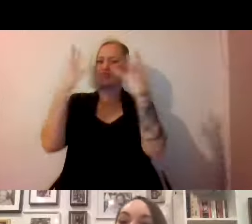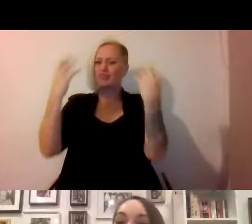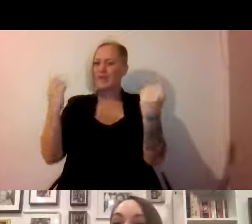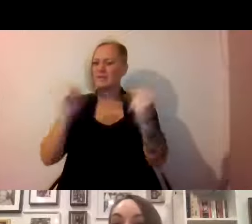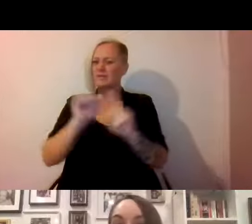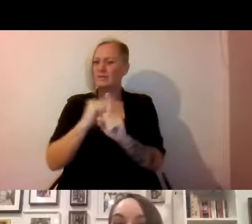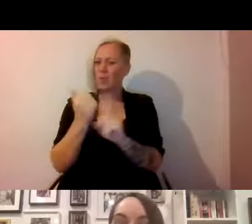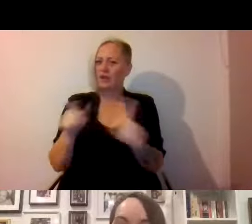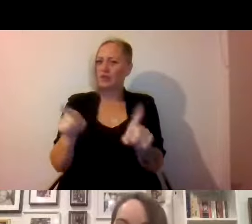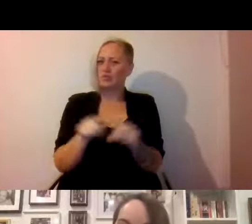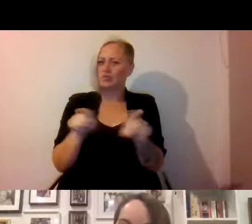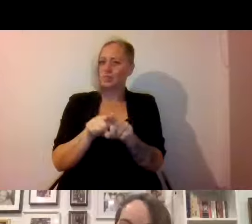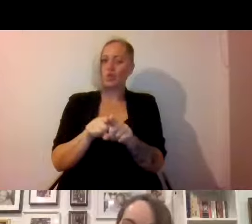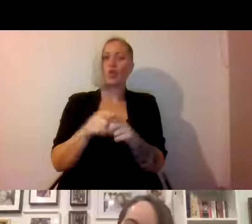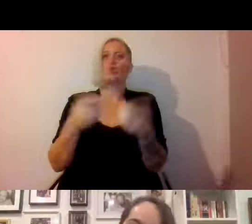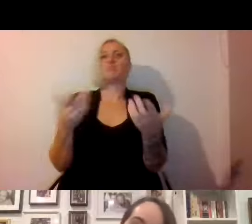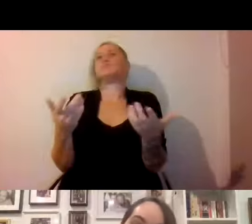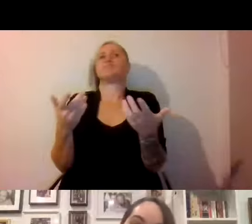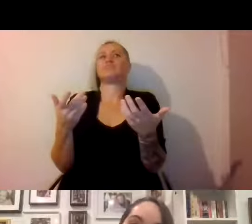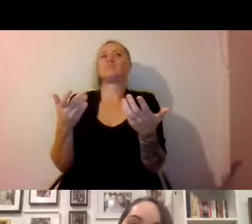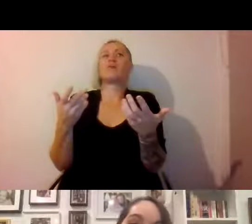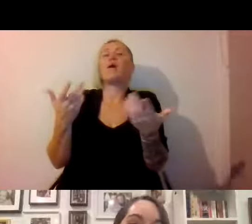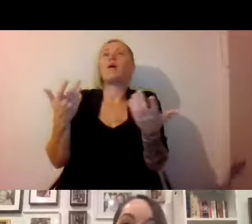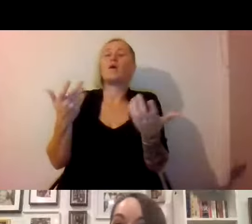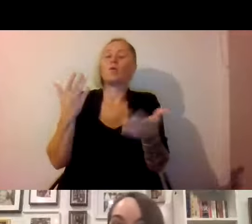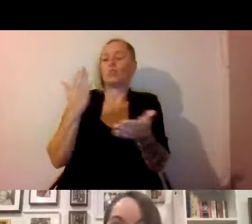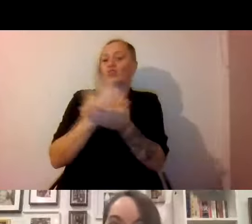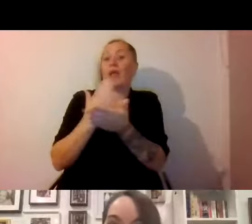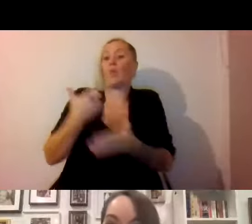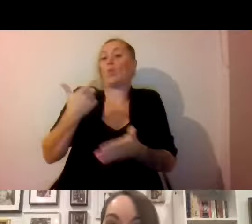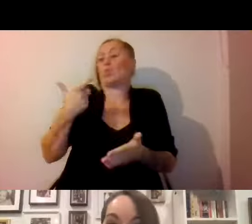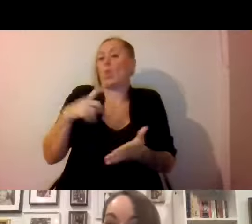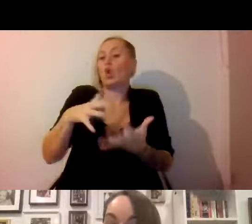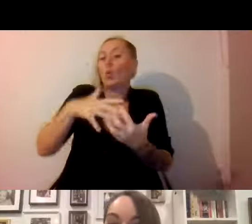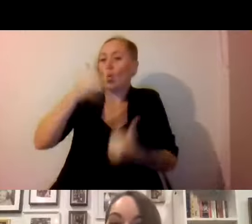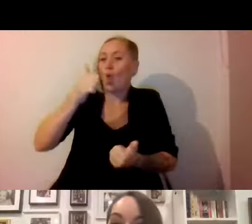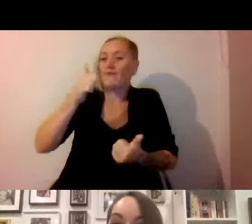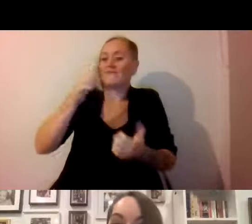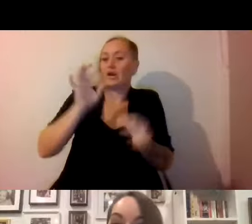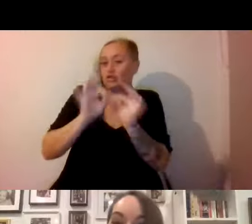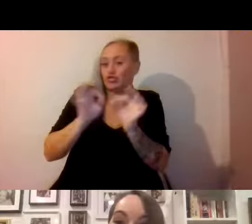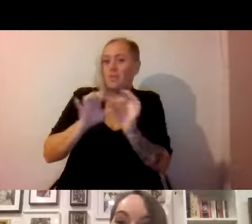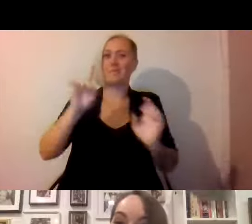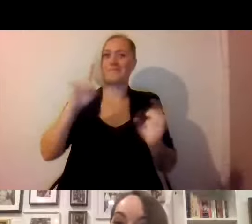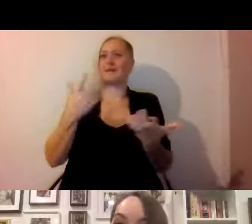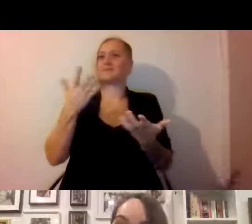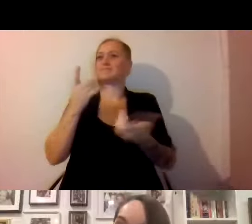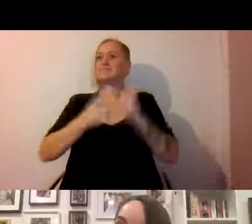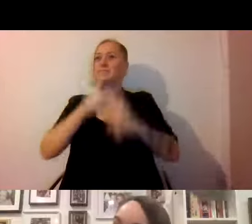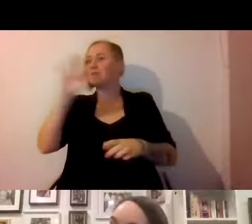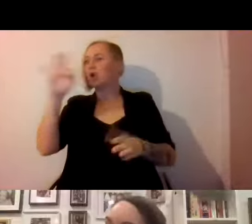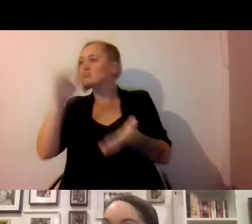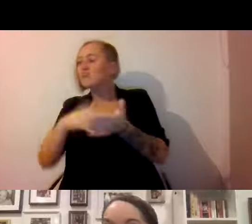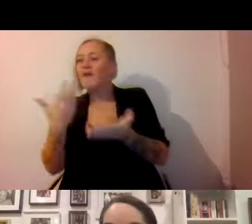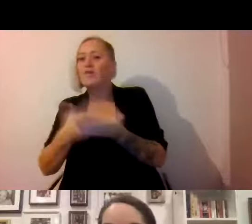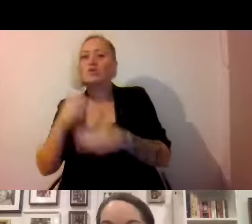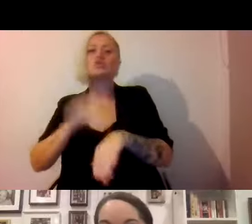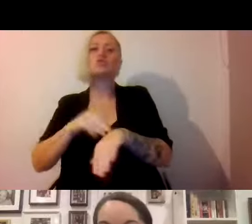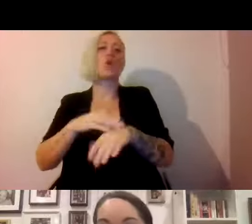of course, you'd have a qualified interpreter, but there are systemic issues there. Sometimes they don't arrive on time, and there are sort of